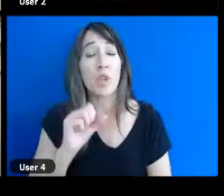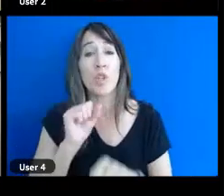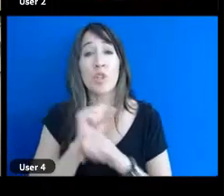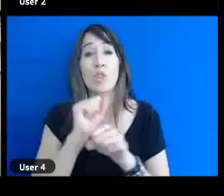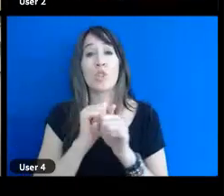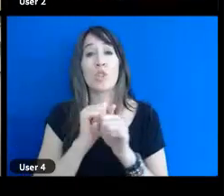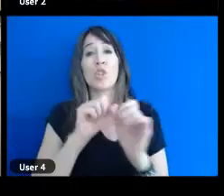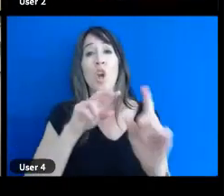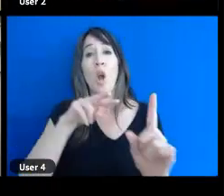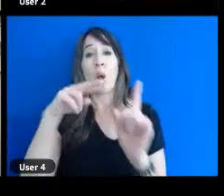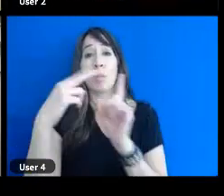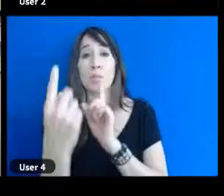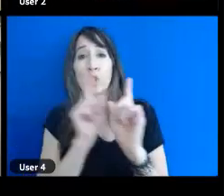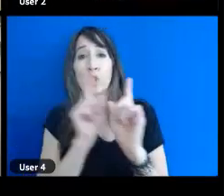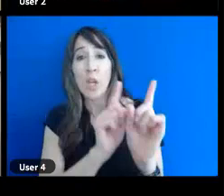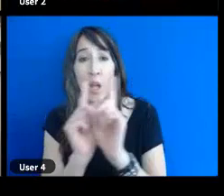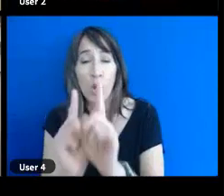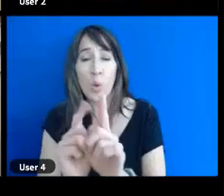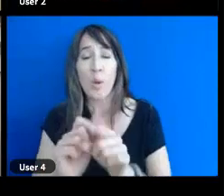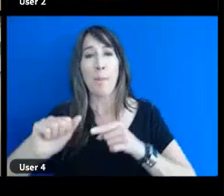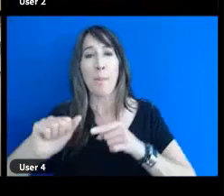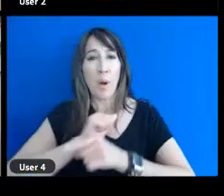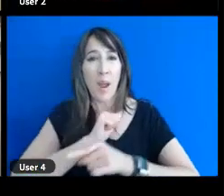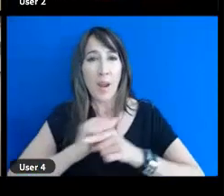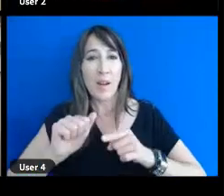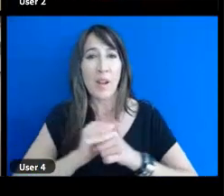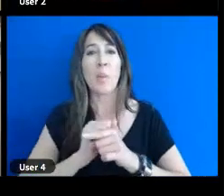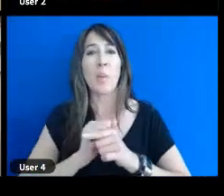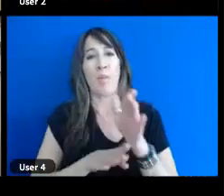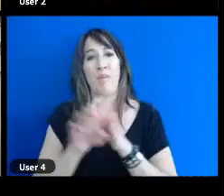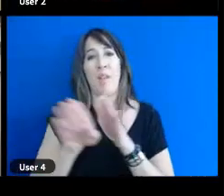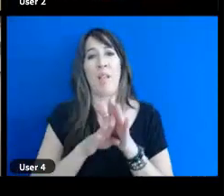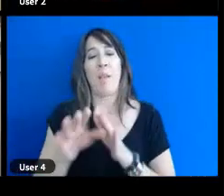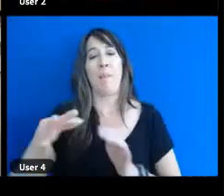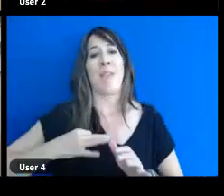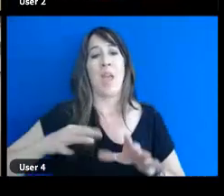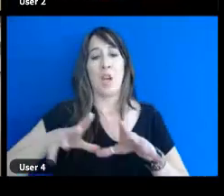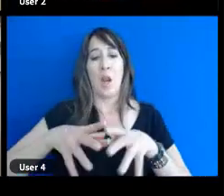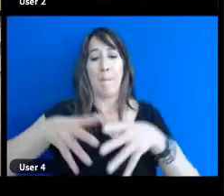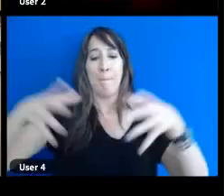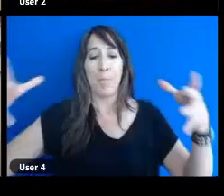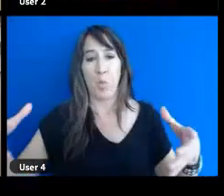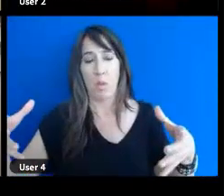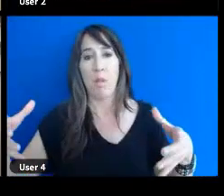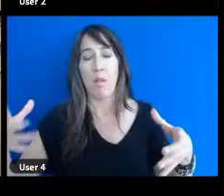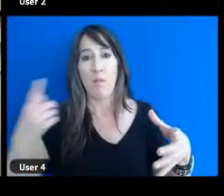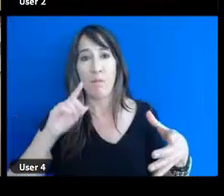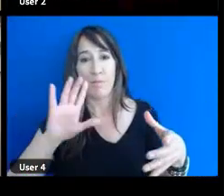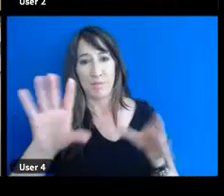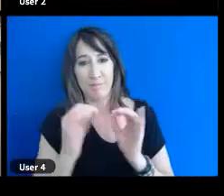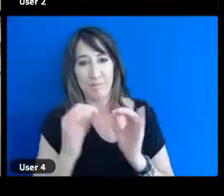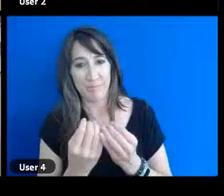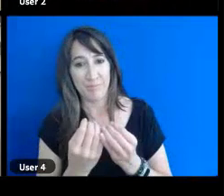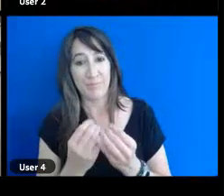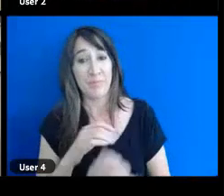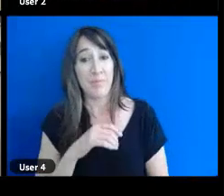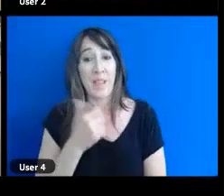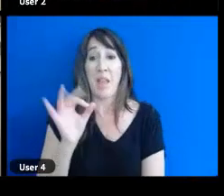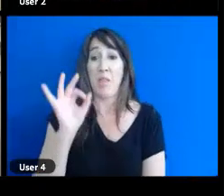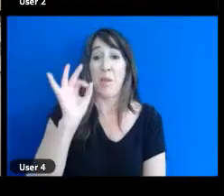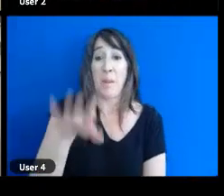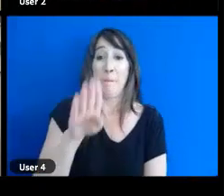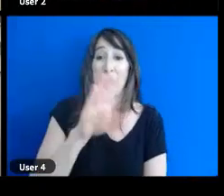for success. You can use work experience, job shadowing, internships, practicums, all a way to build a candidate pool